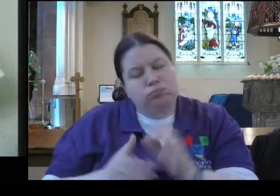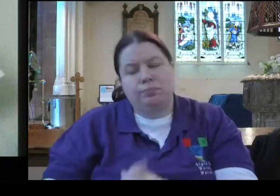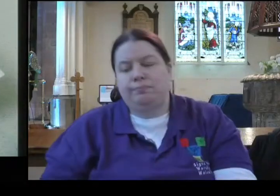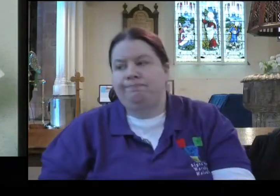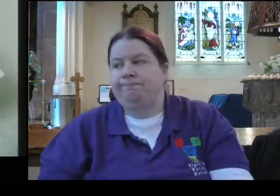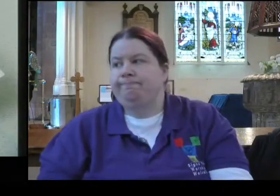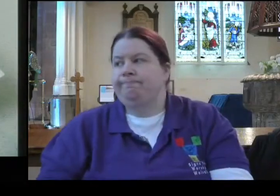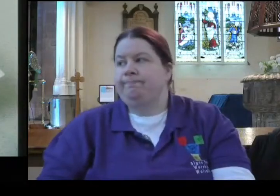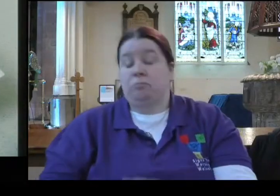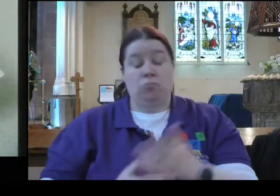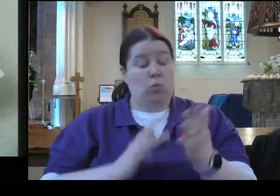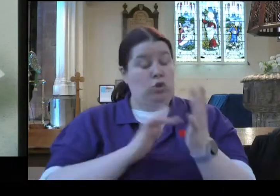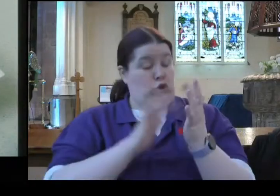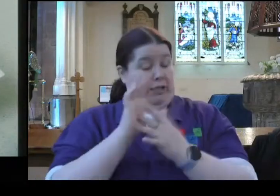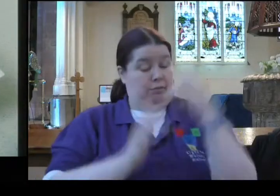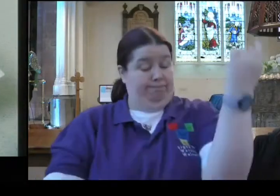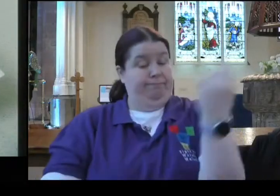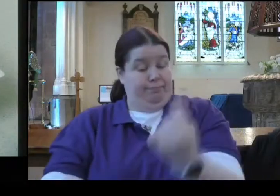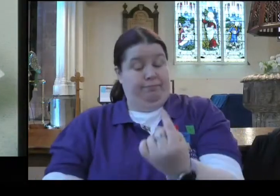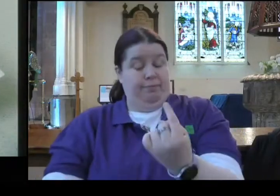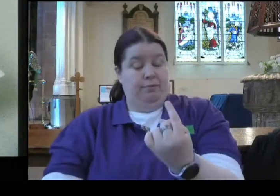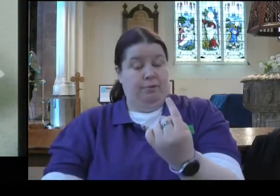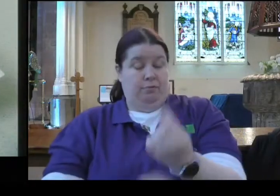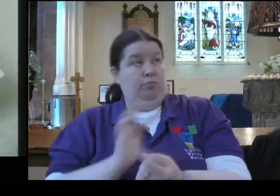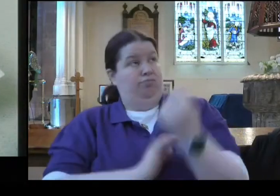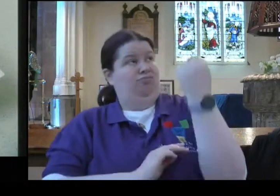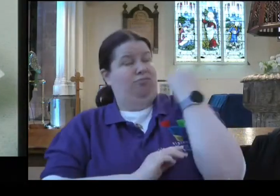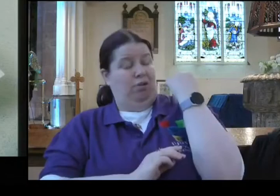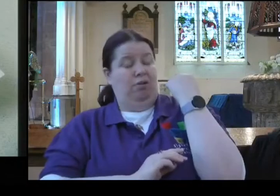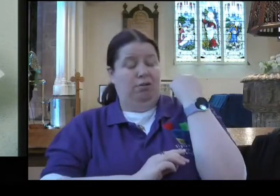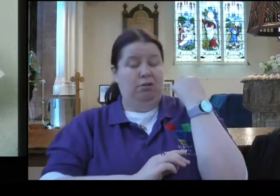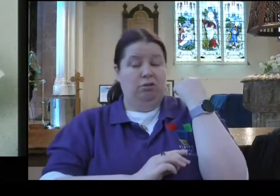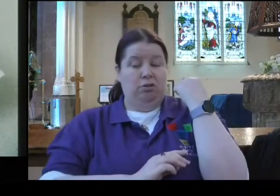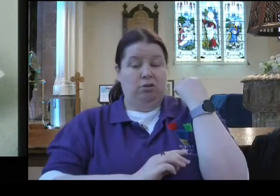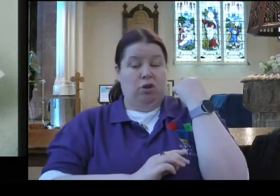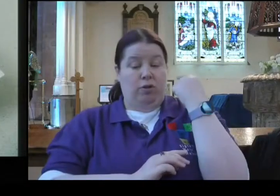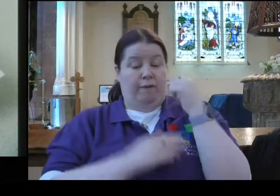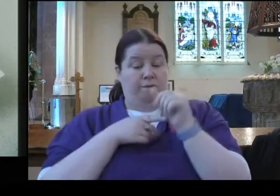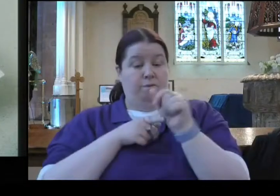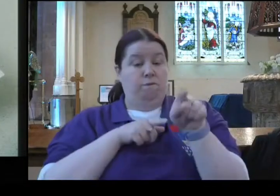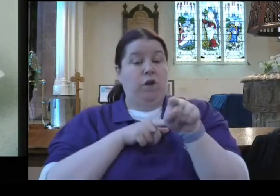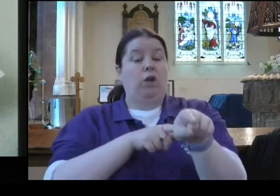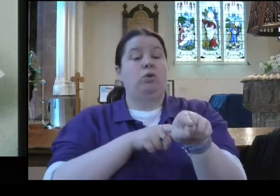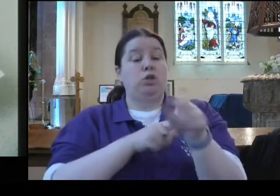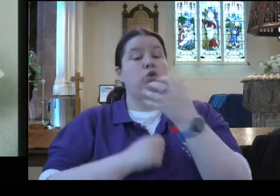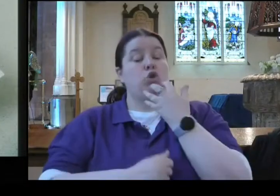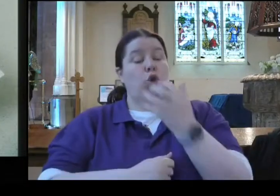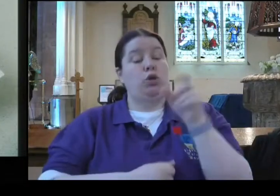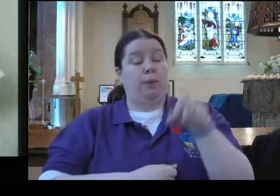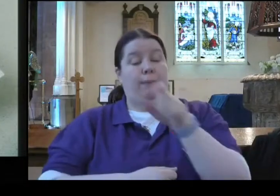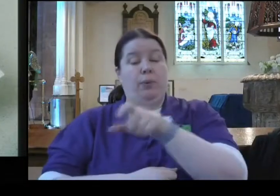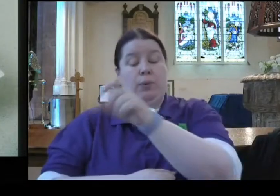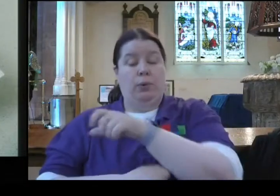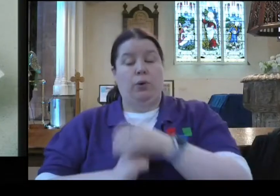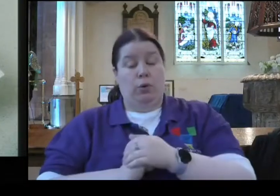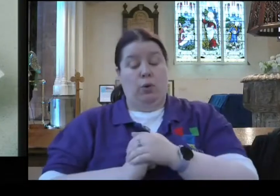When Jesus was on earth, of course, he was around at the time. His followers were Jews. And a really devout